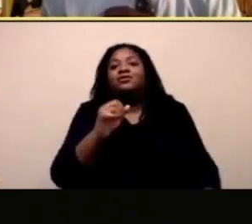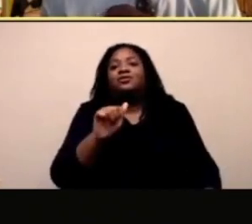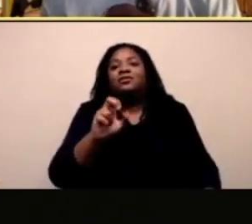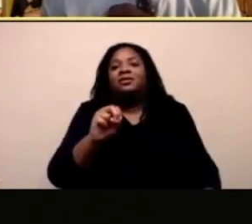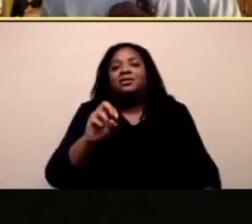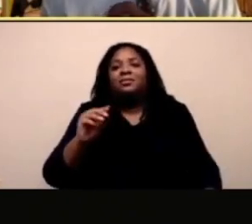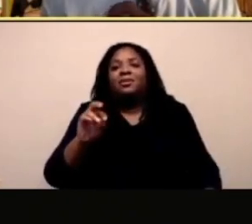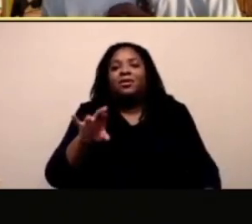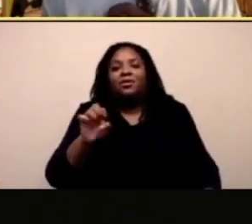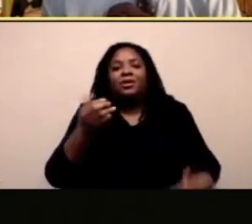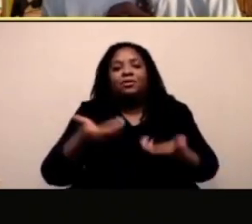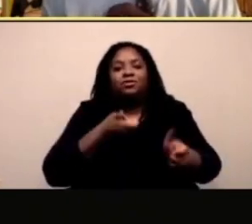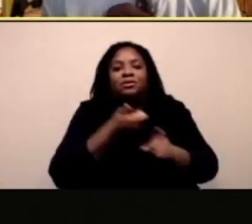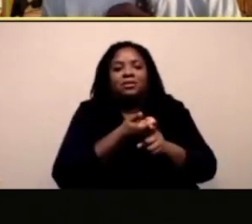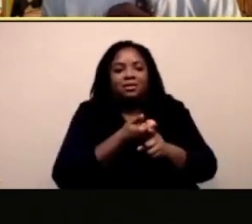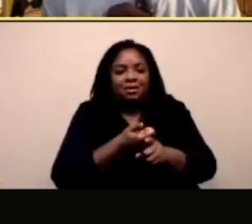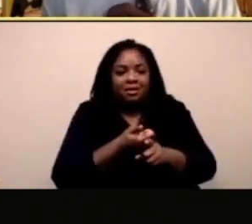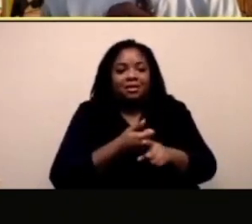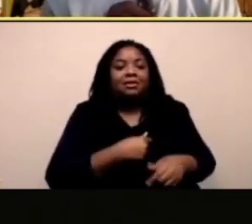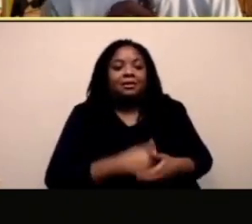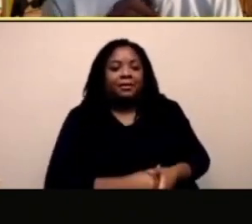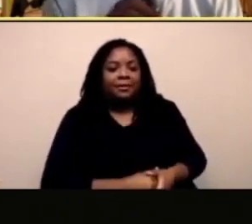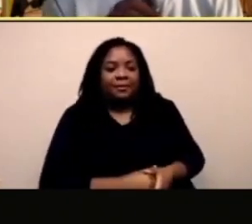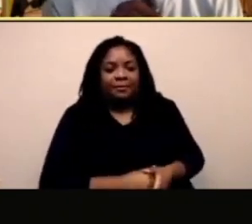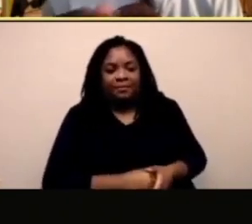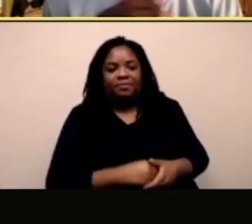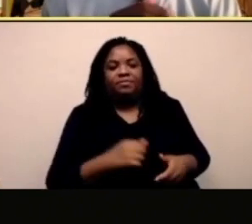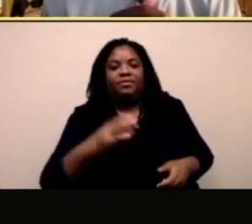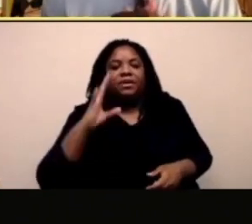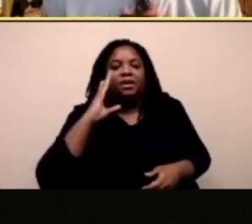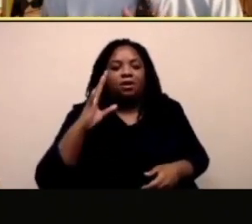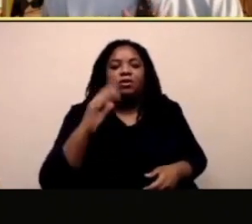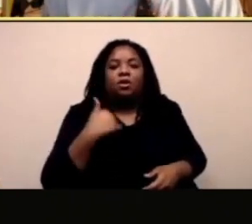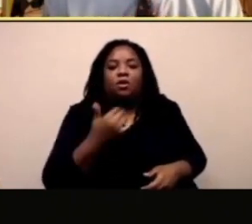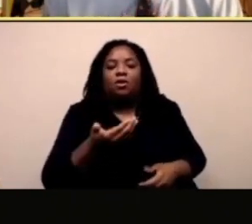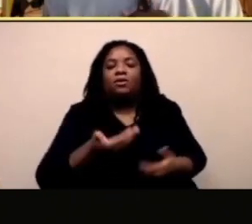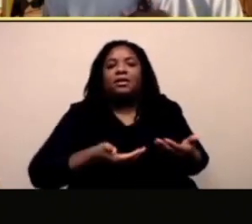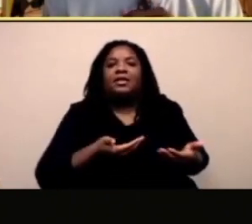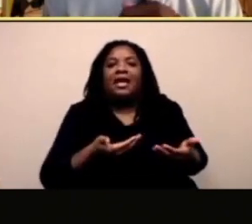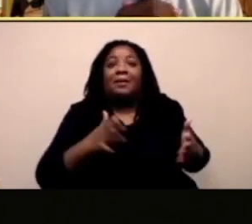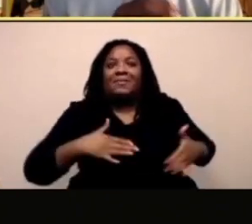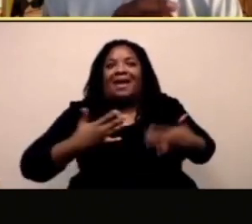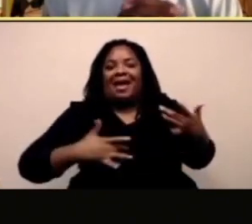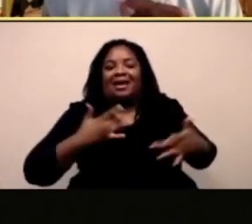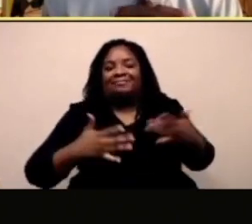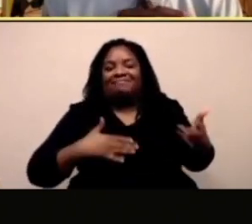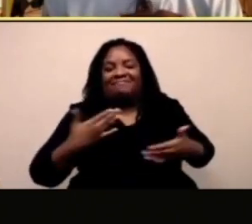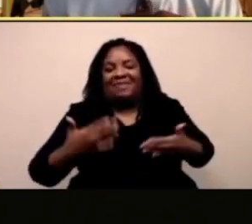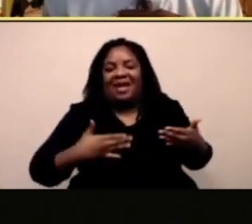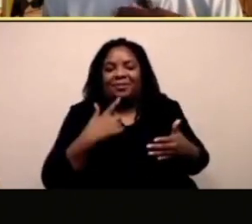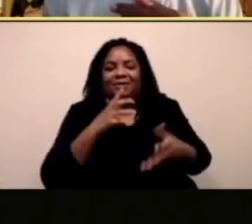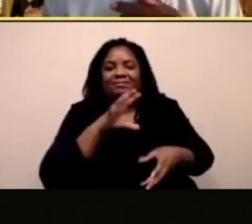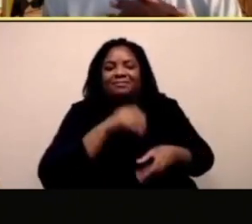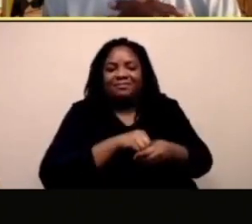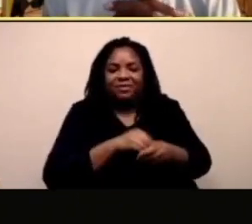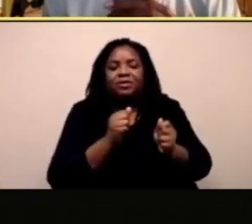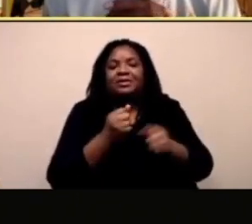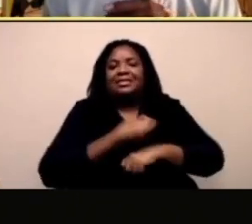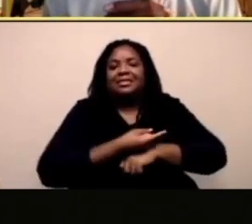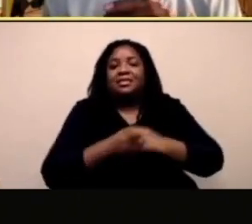herself. Hello, Scratch community. I'm thrilled to be joining this year's Scratch